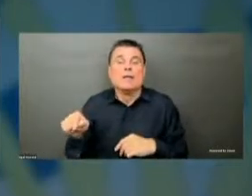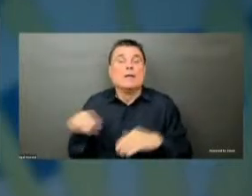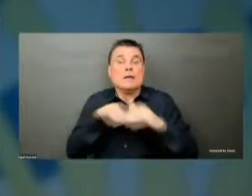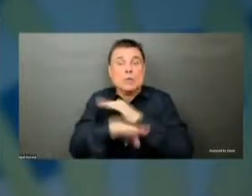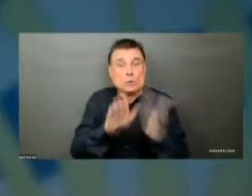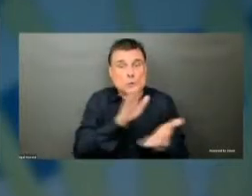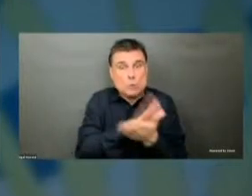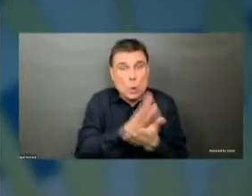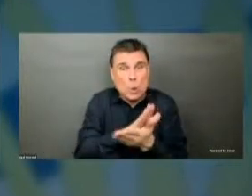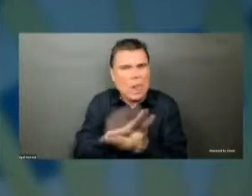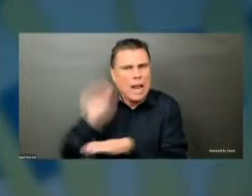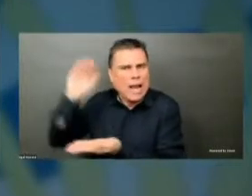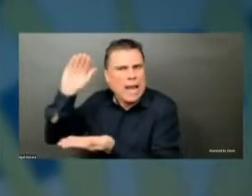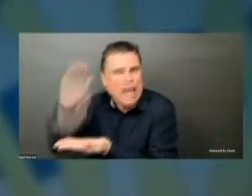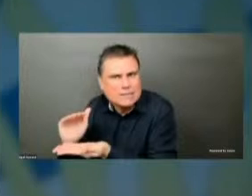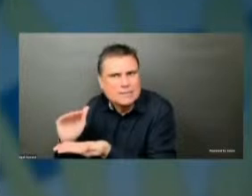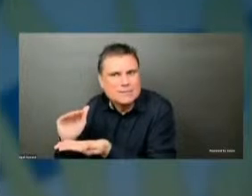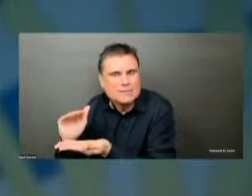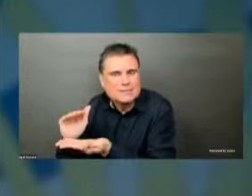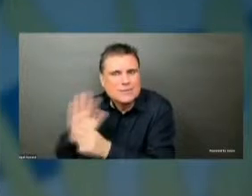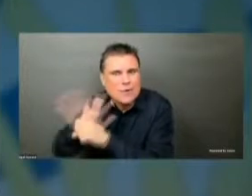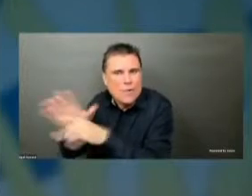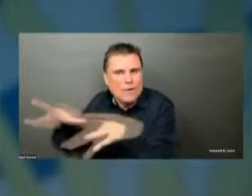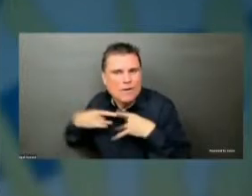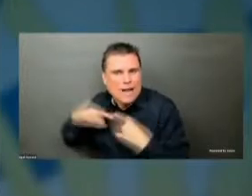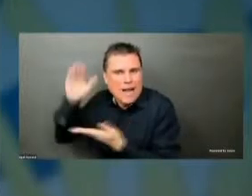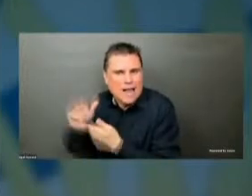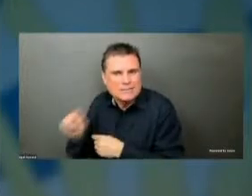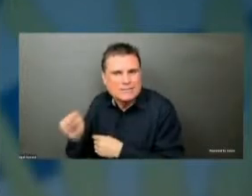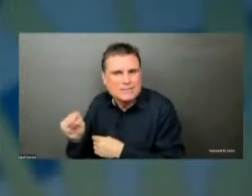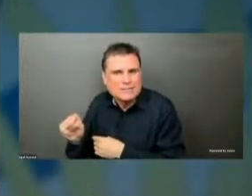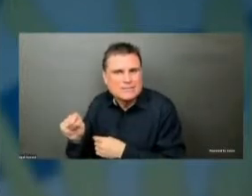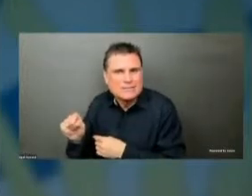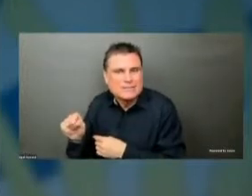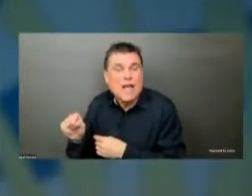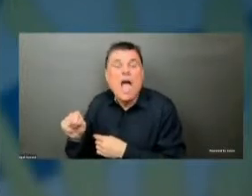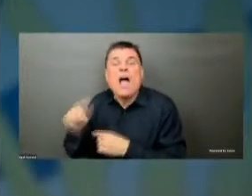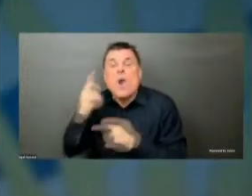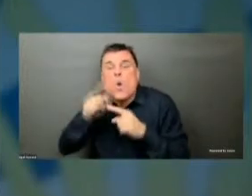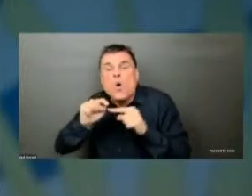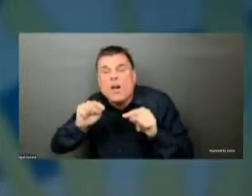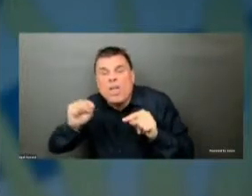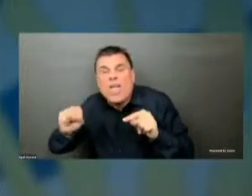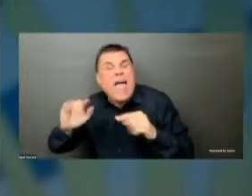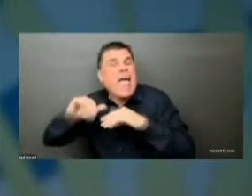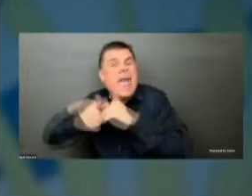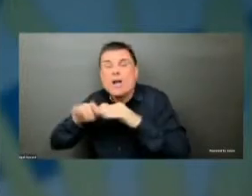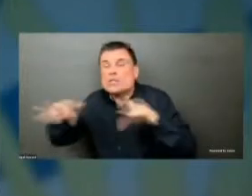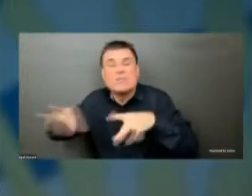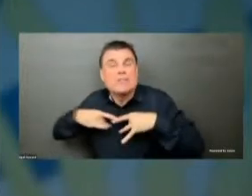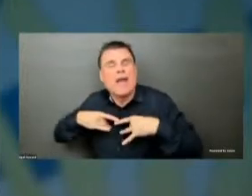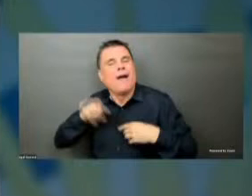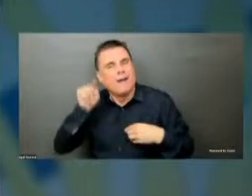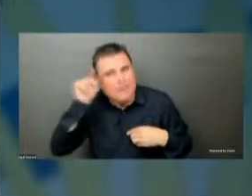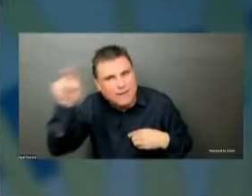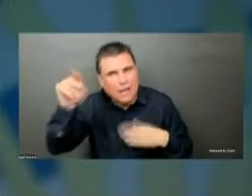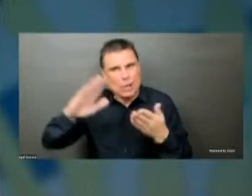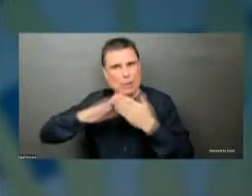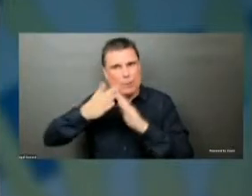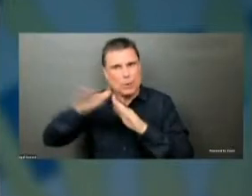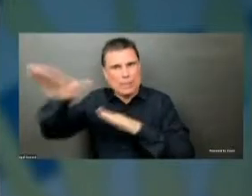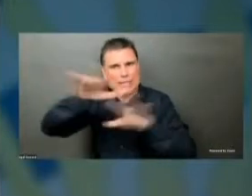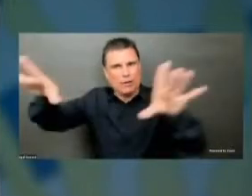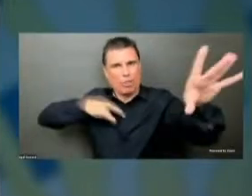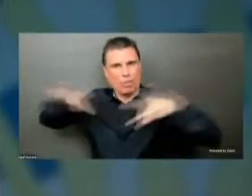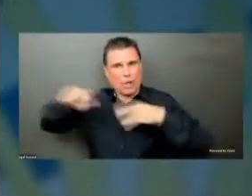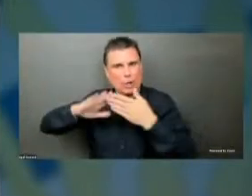community. I'll go quickly through these. These are just comparisons again of our case rates in